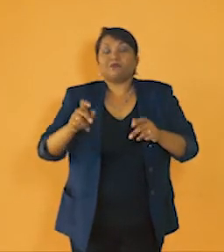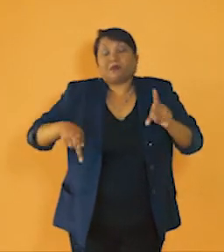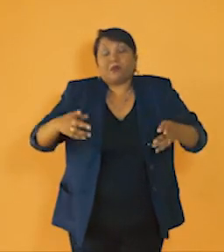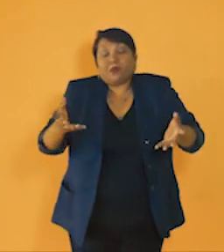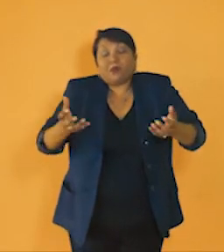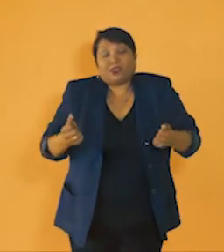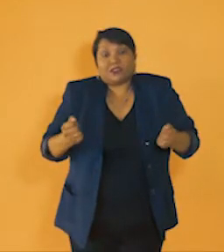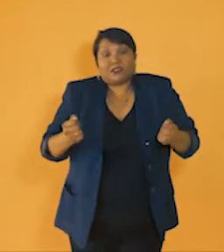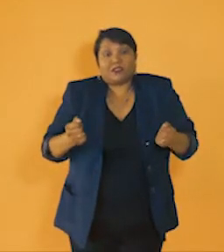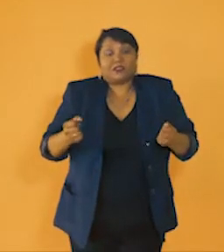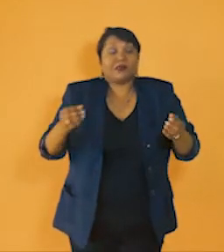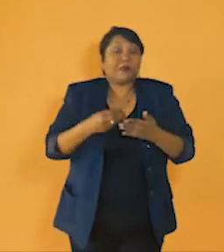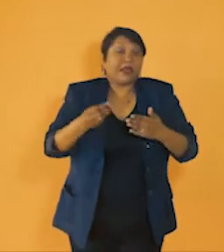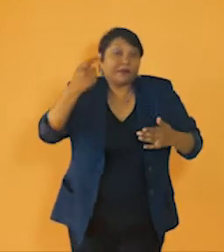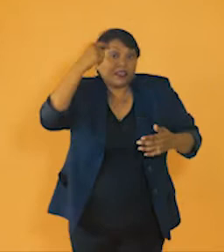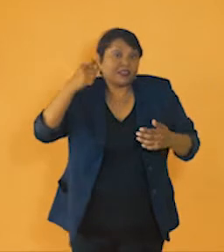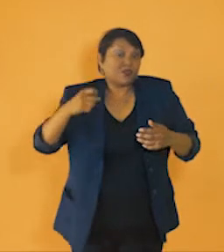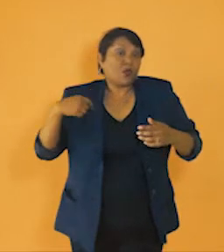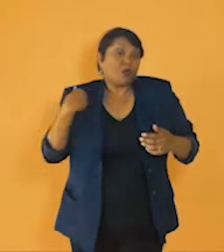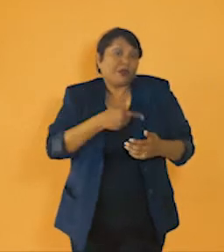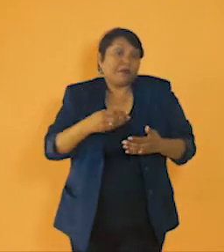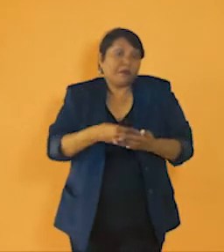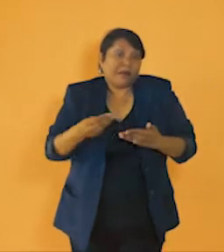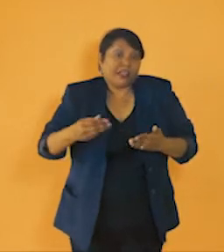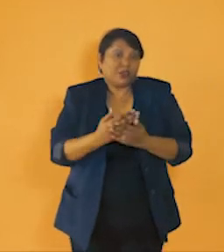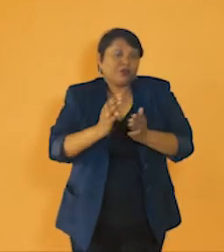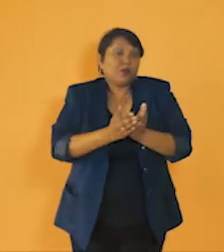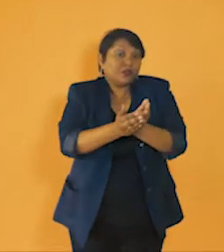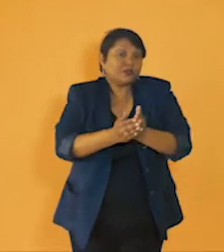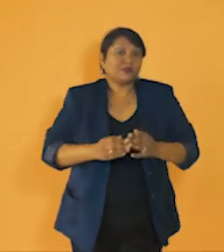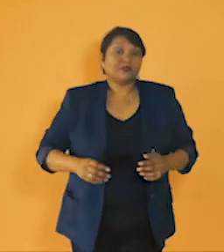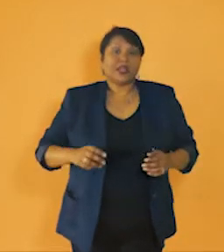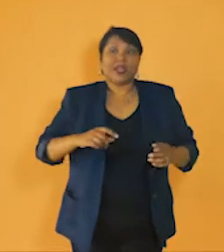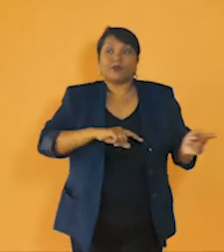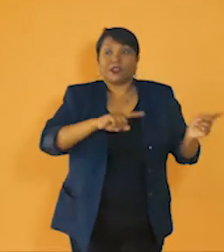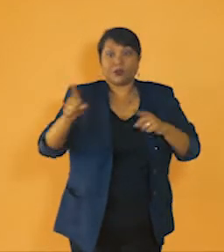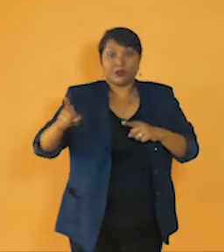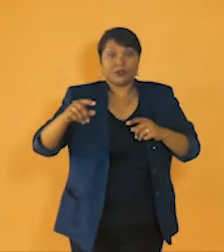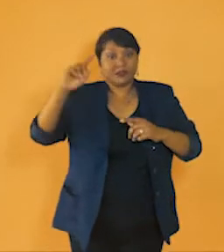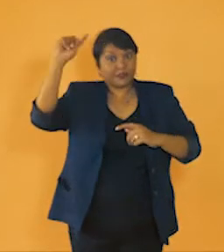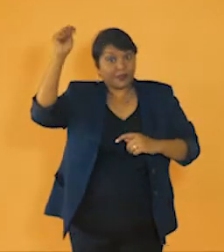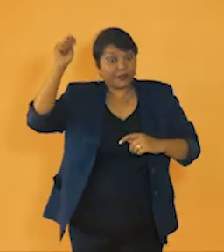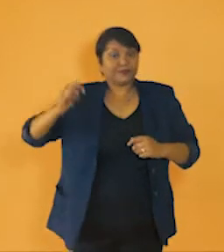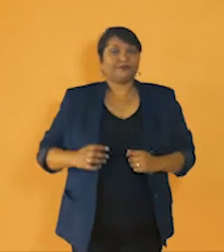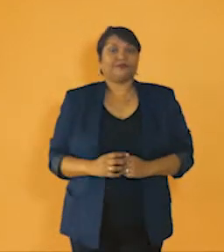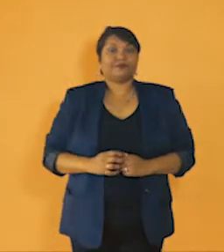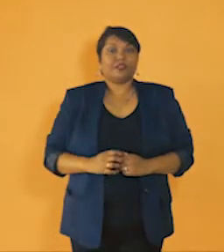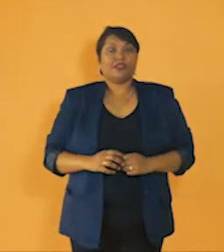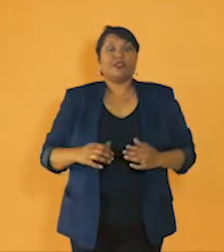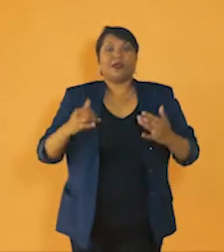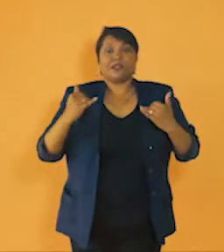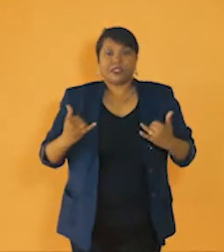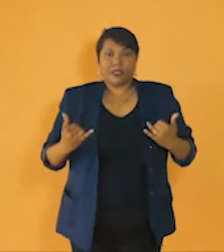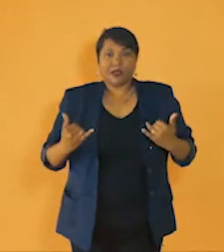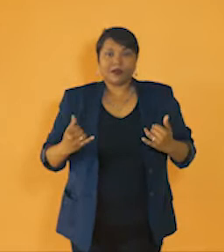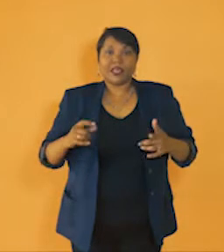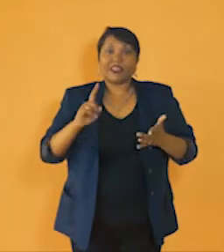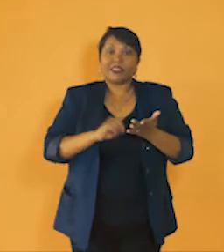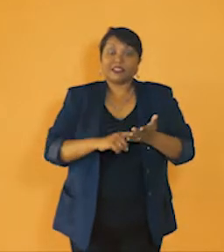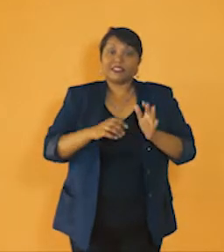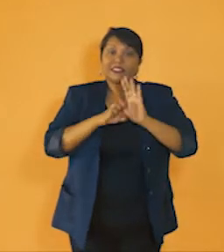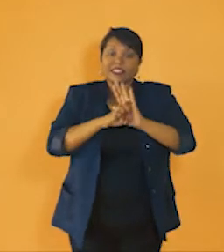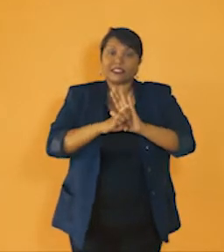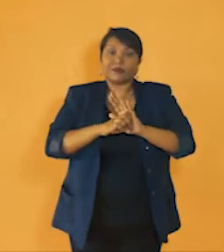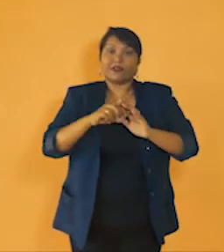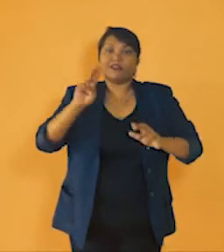would own the boat and we could take it to Tobago, right? Now, in this case, what type of token would you say this is? This